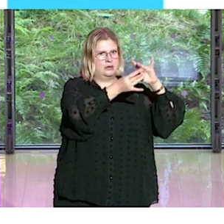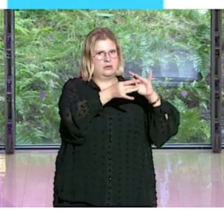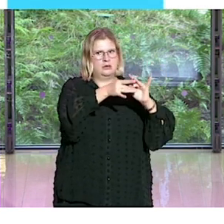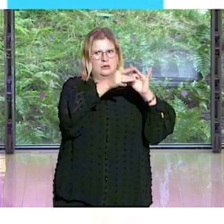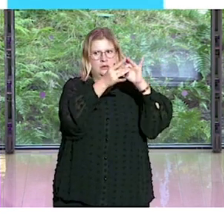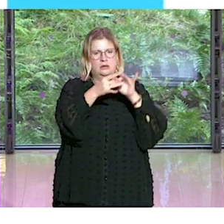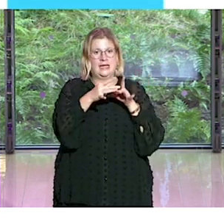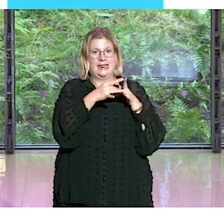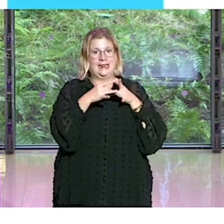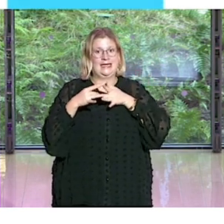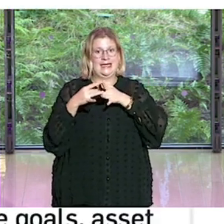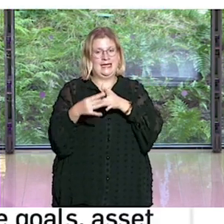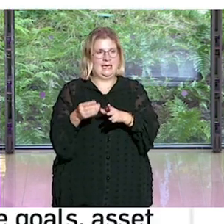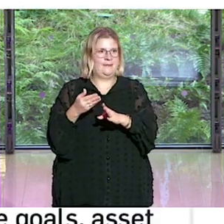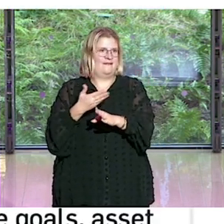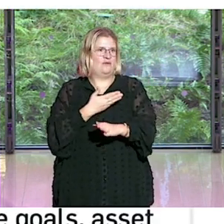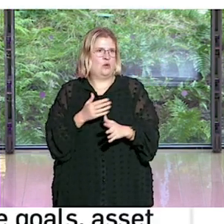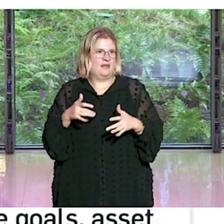leading up to the event.